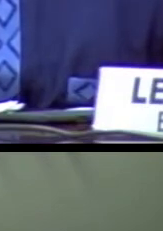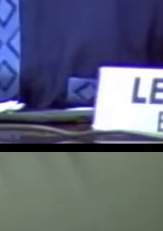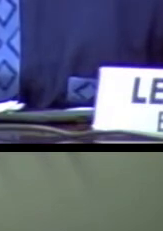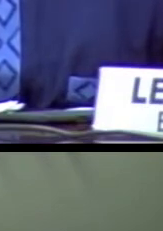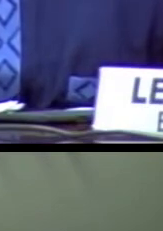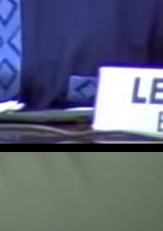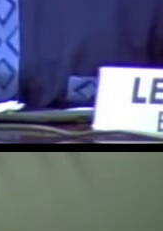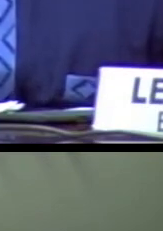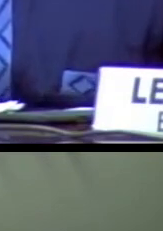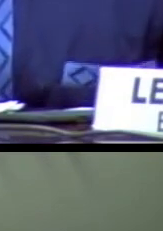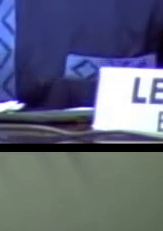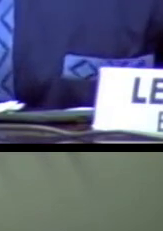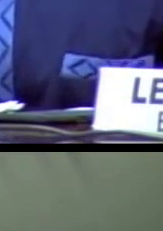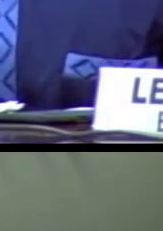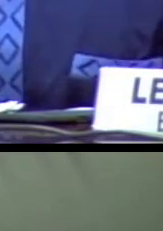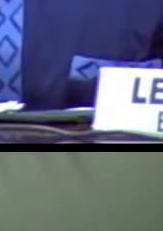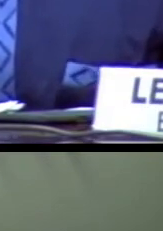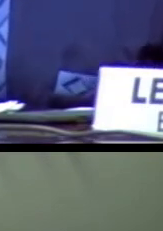engagement